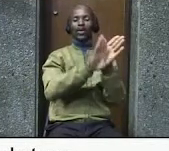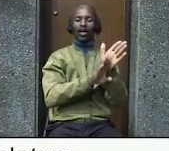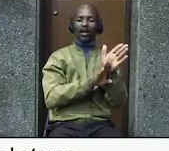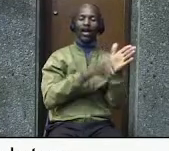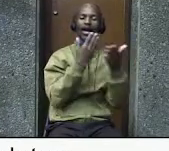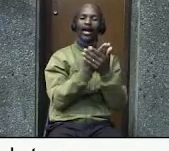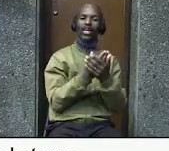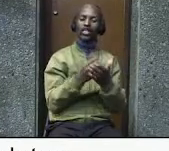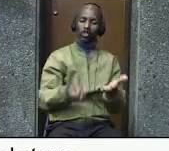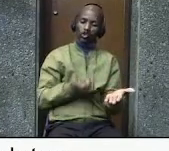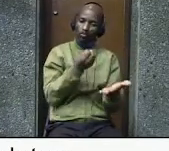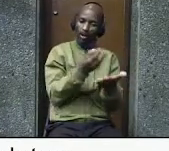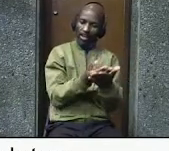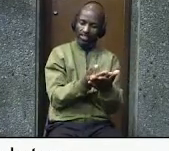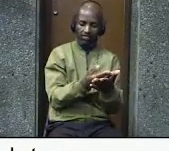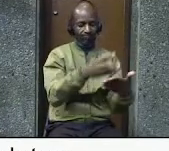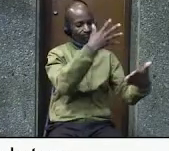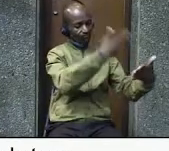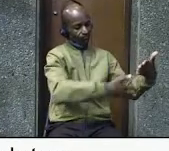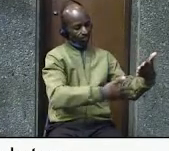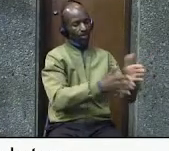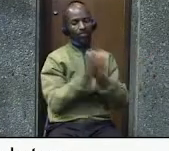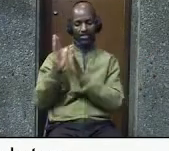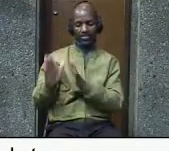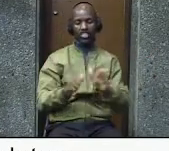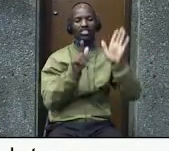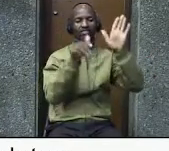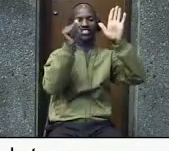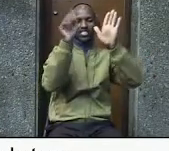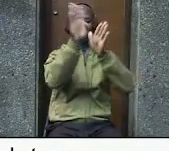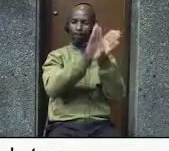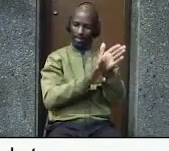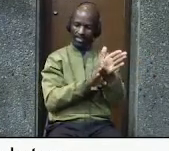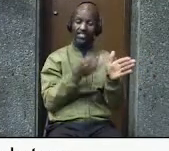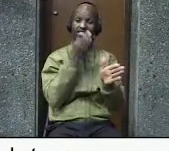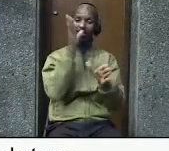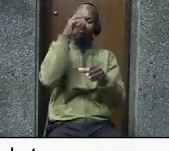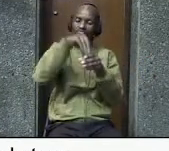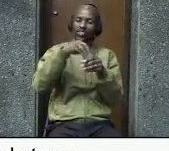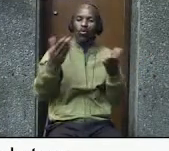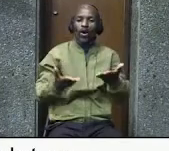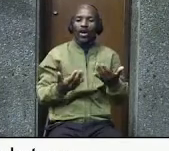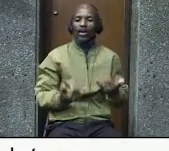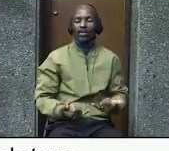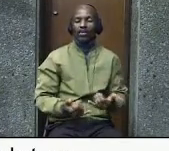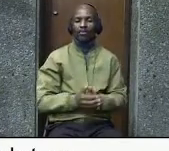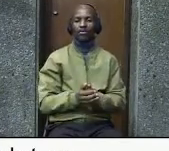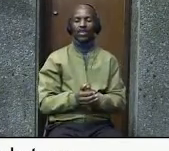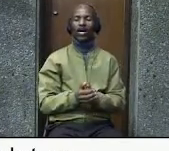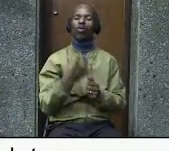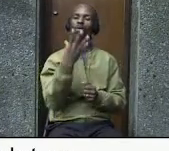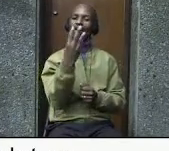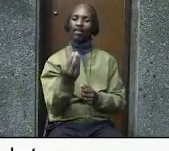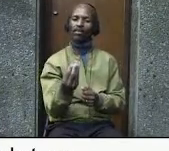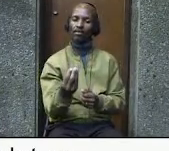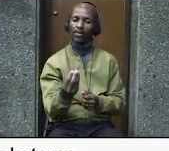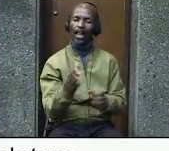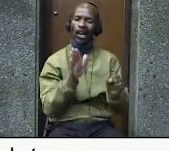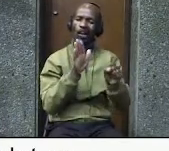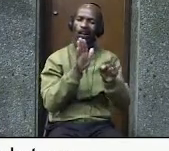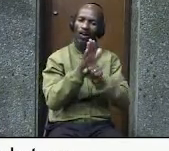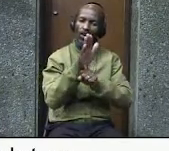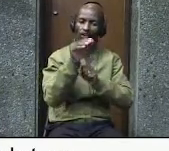just place into context where the Section 76 bill fits in. So we have a lot